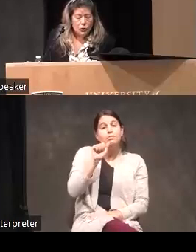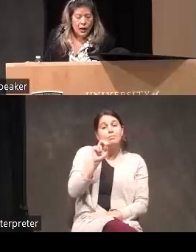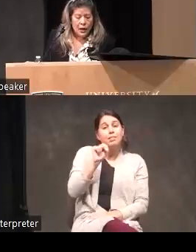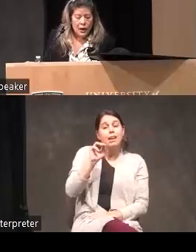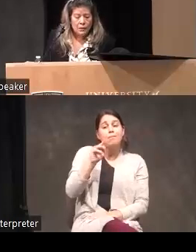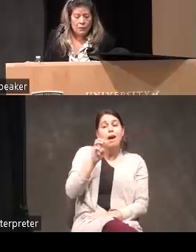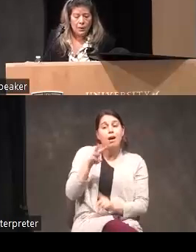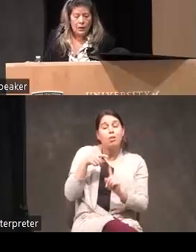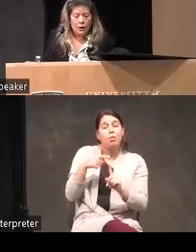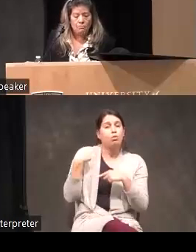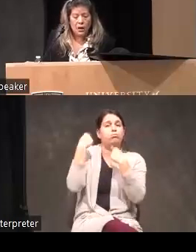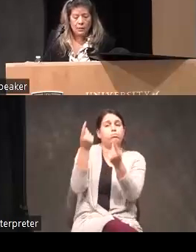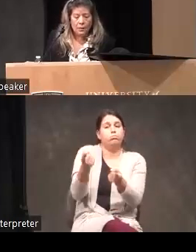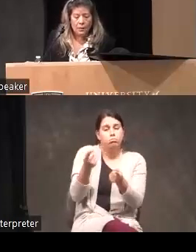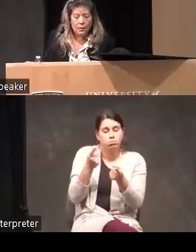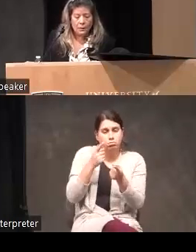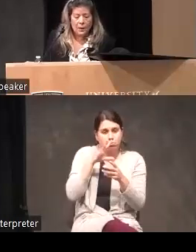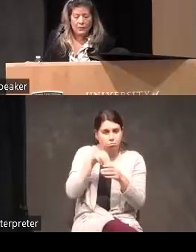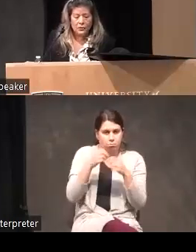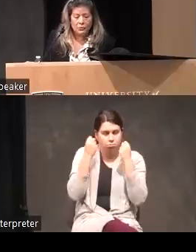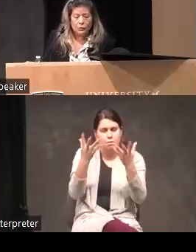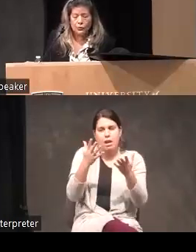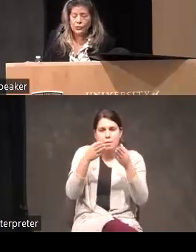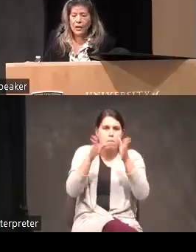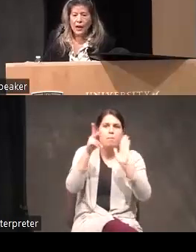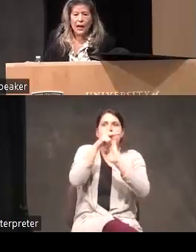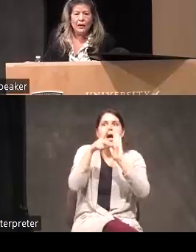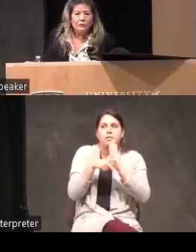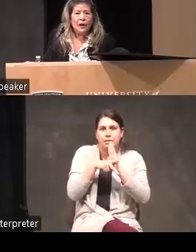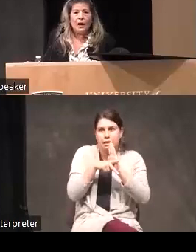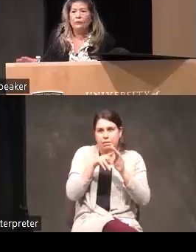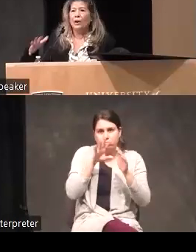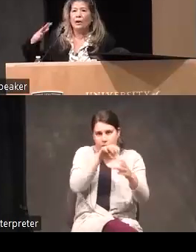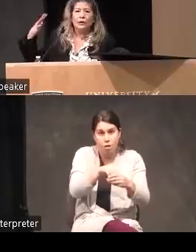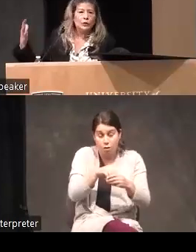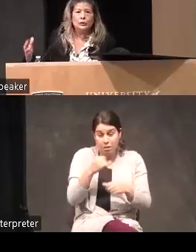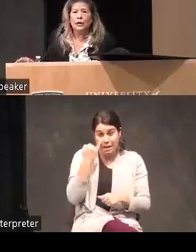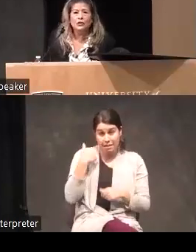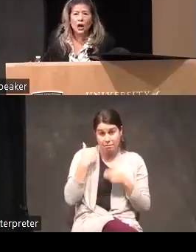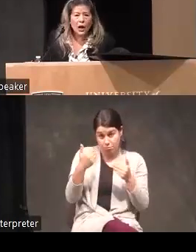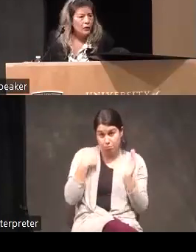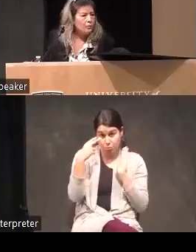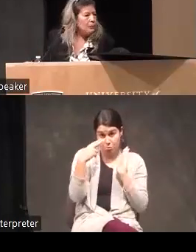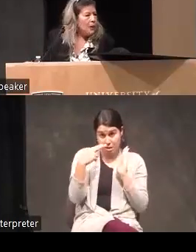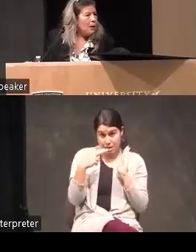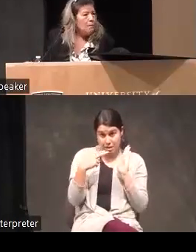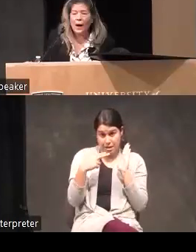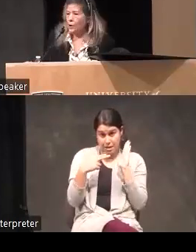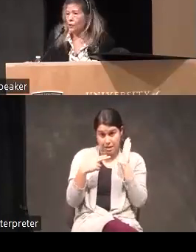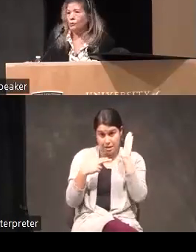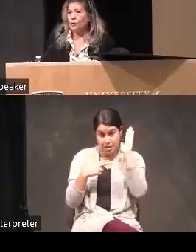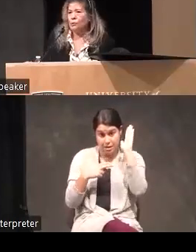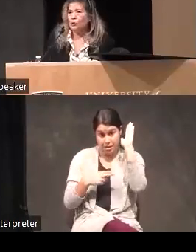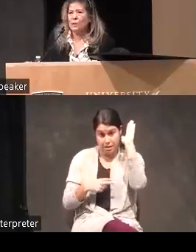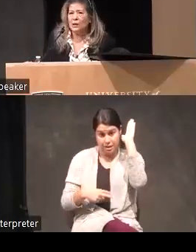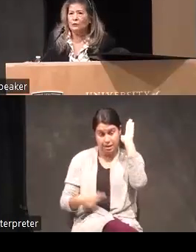also has been on many public policy roles, and if I read her entire